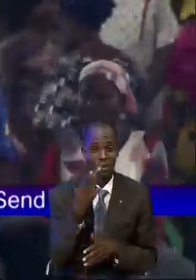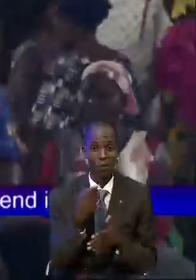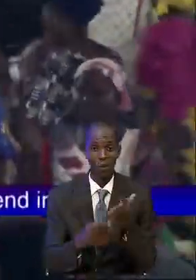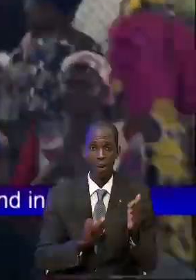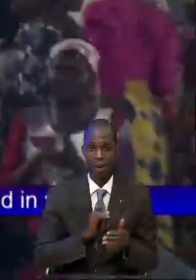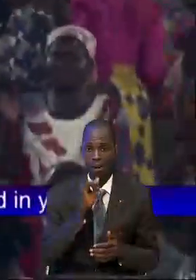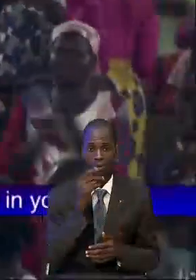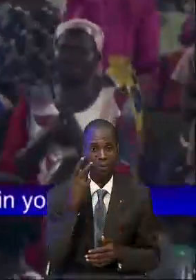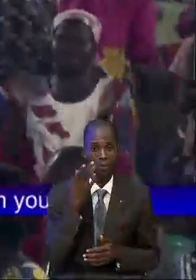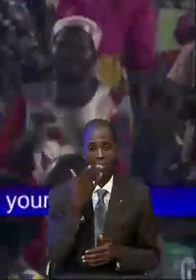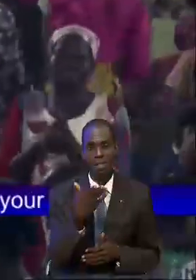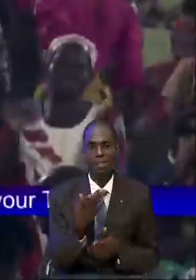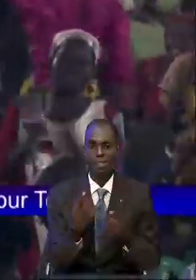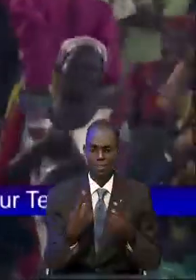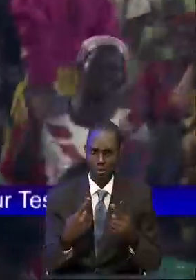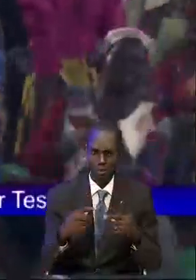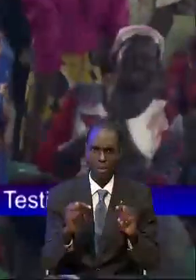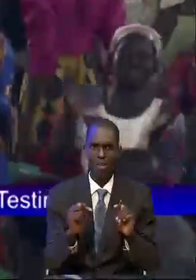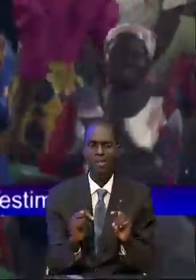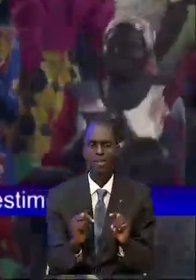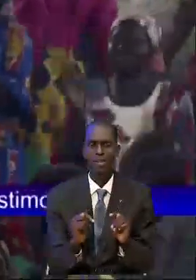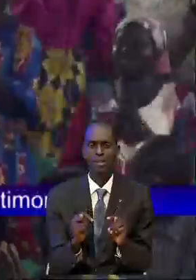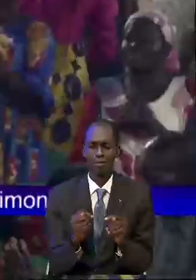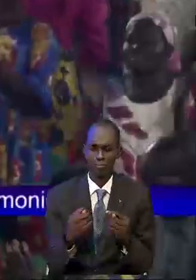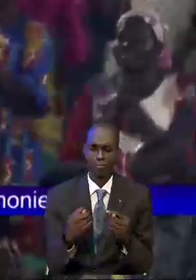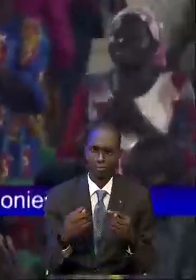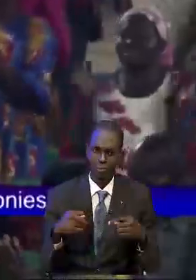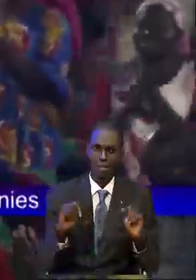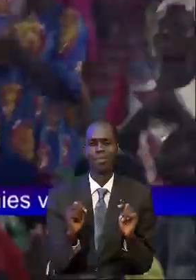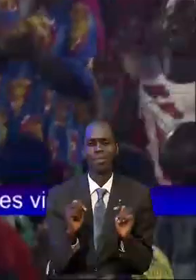Look at that. Enugu, are you seeing?